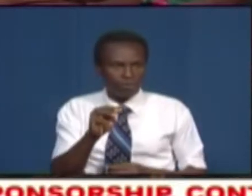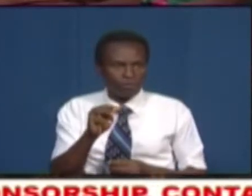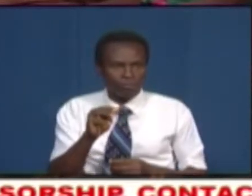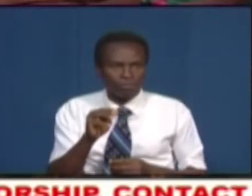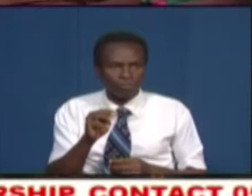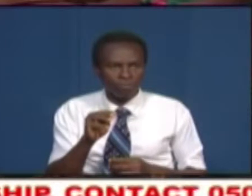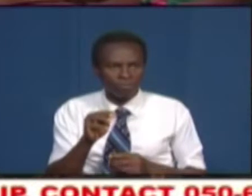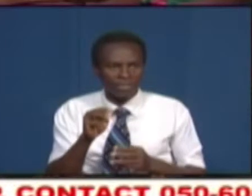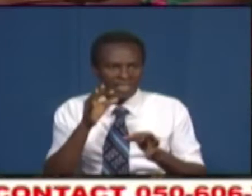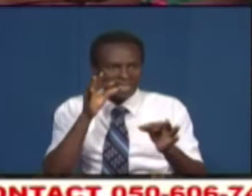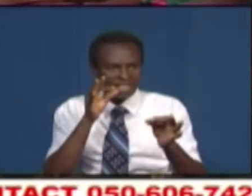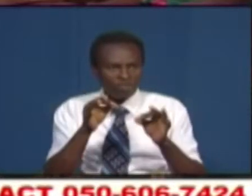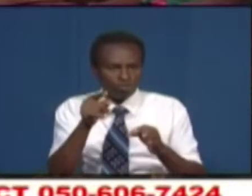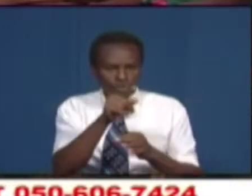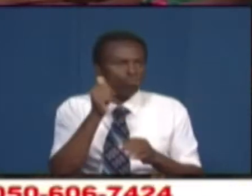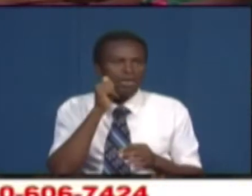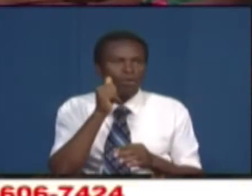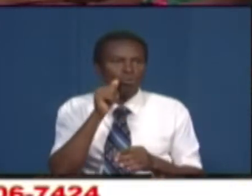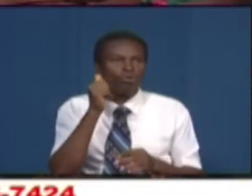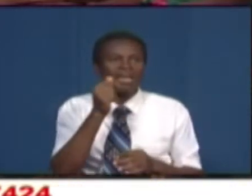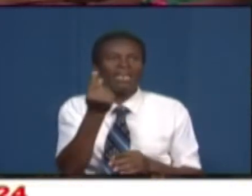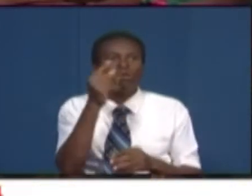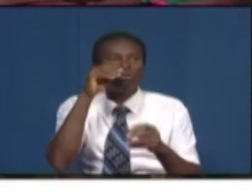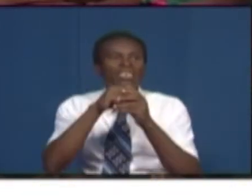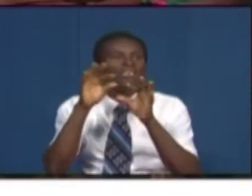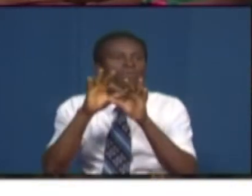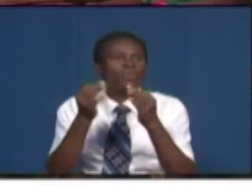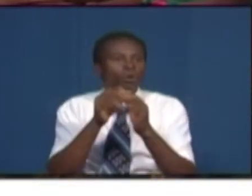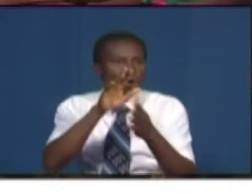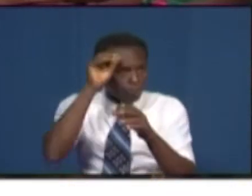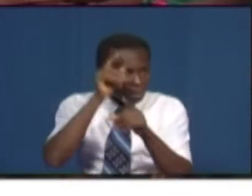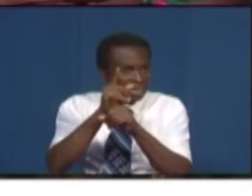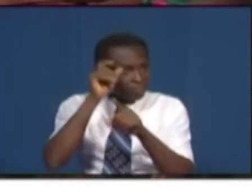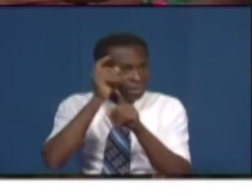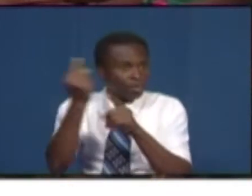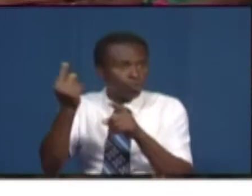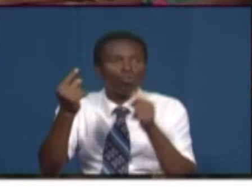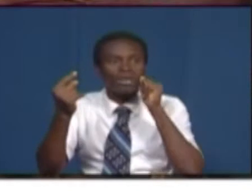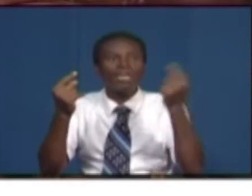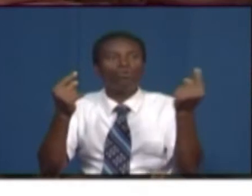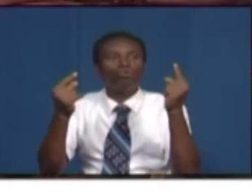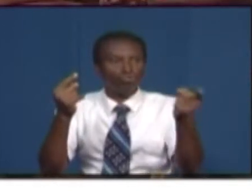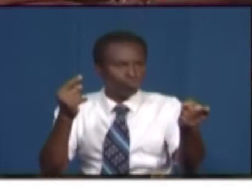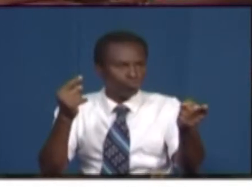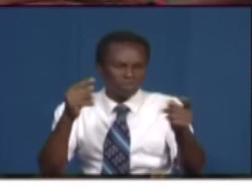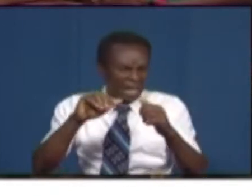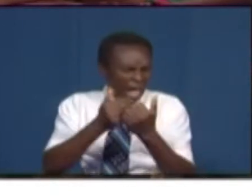only female in a family, how can this emotionally affect you, and what can you do to overcome it? Abia, would you want to take